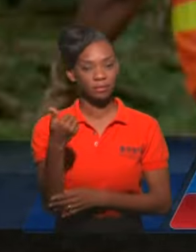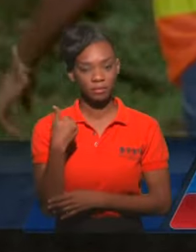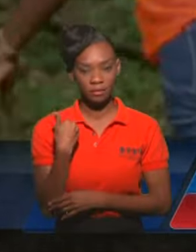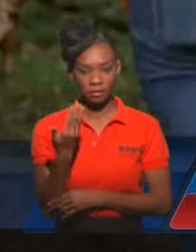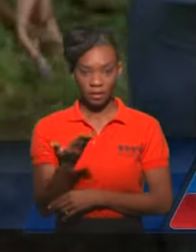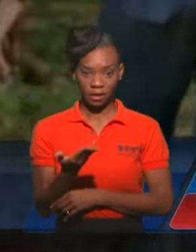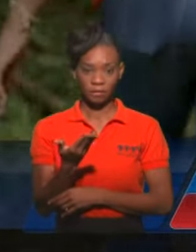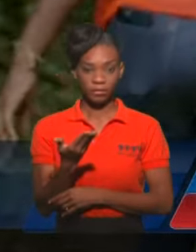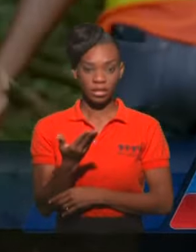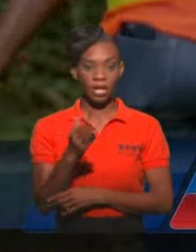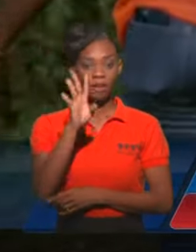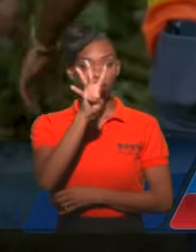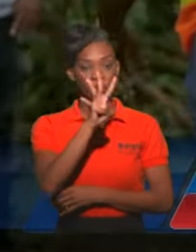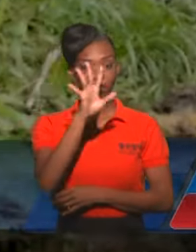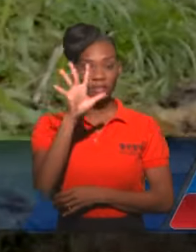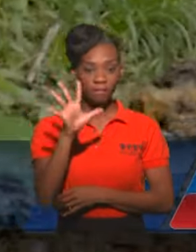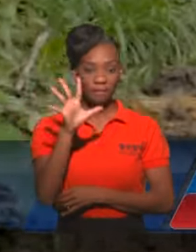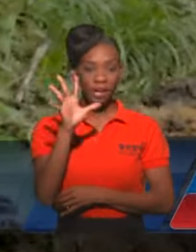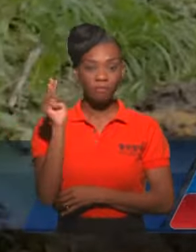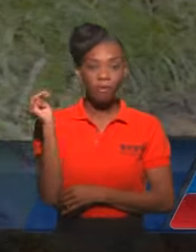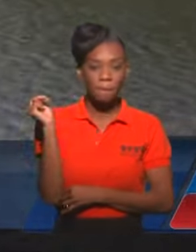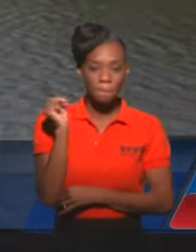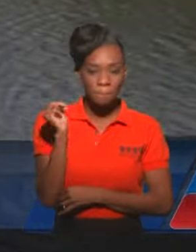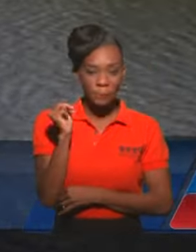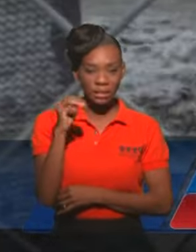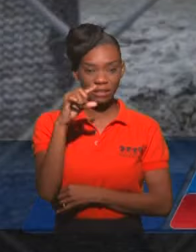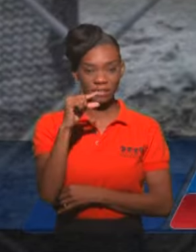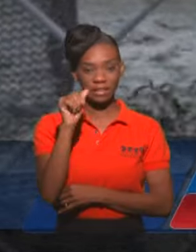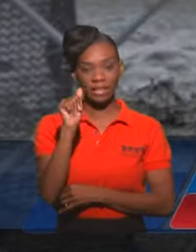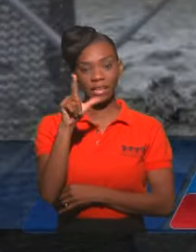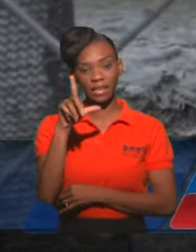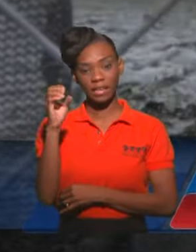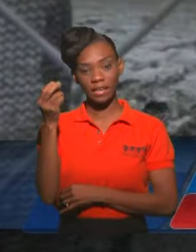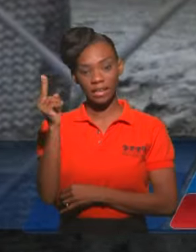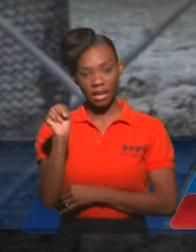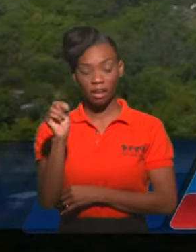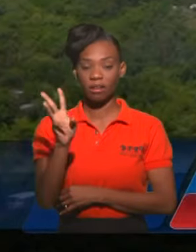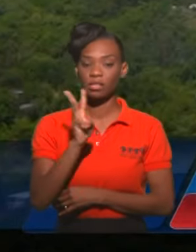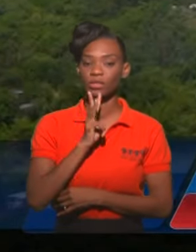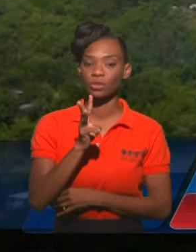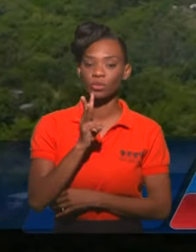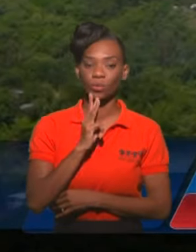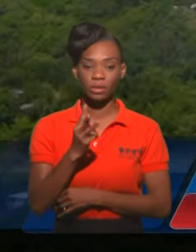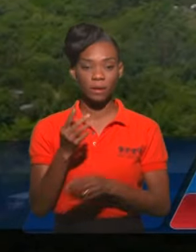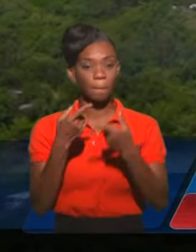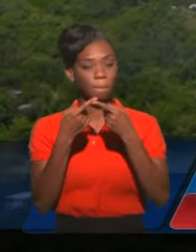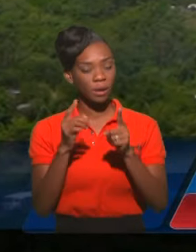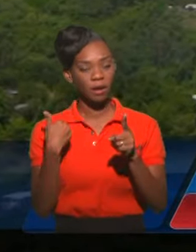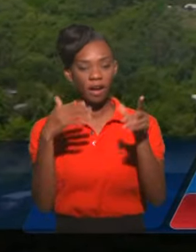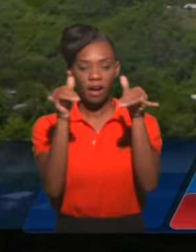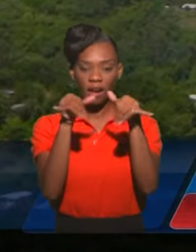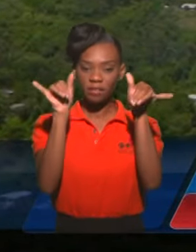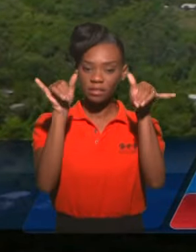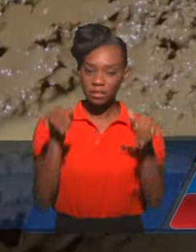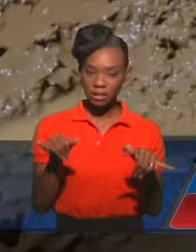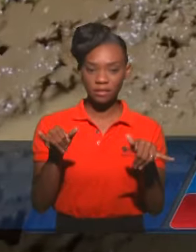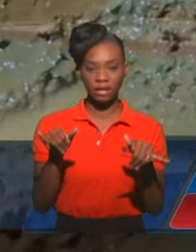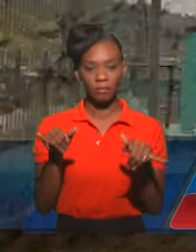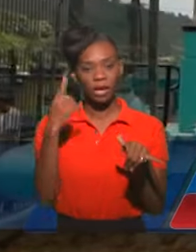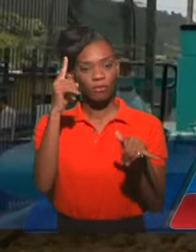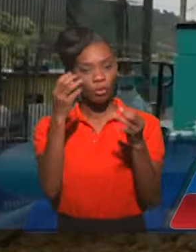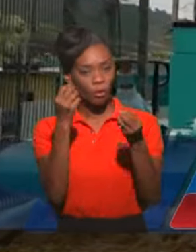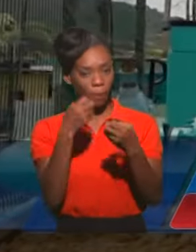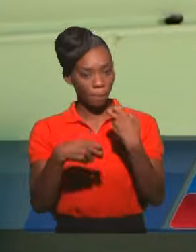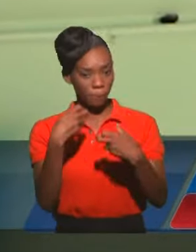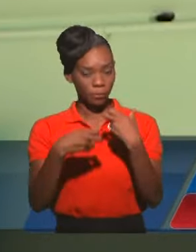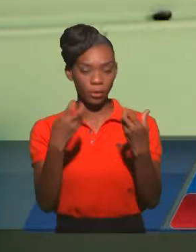of 45 million gallons of water per day. However, he said the Water and Sewage Authority has put systems in place to mitigate the issue to